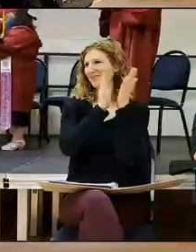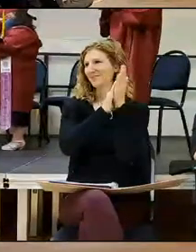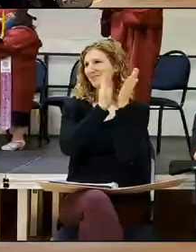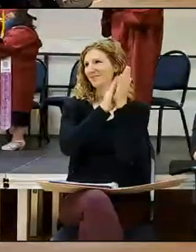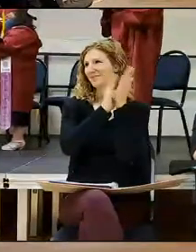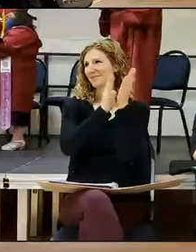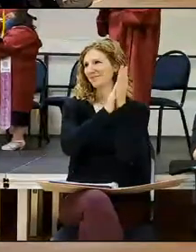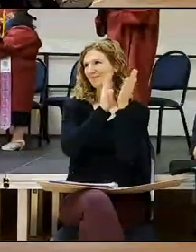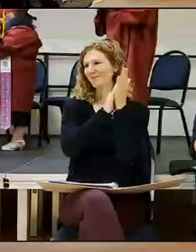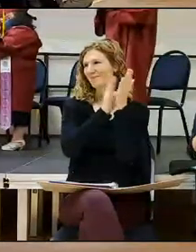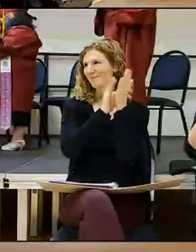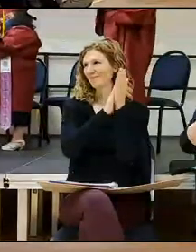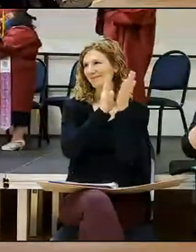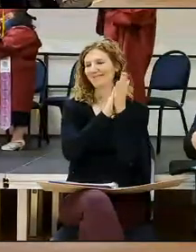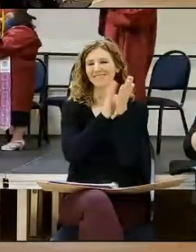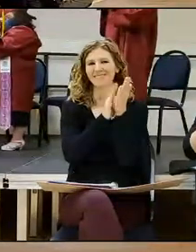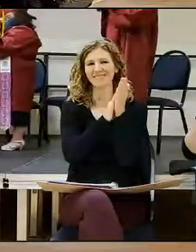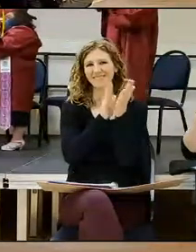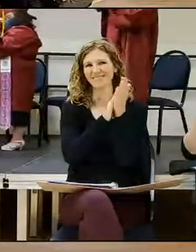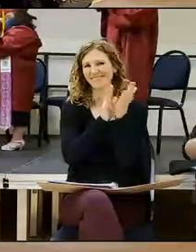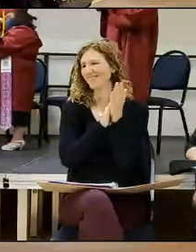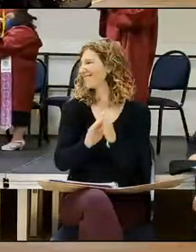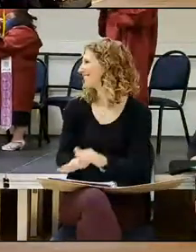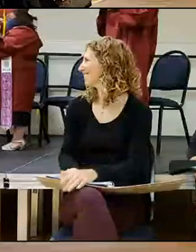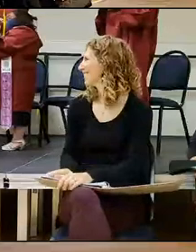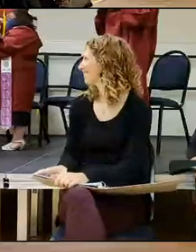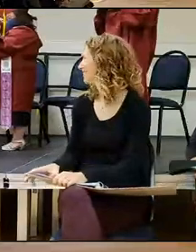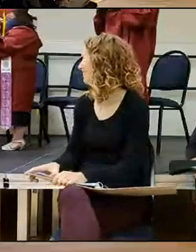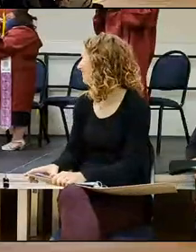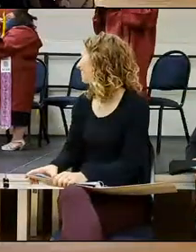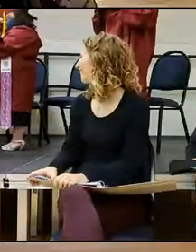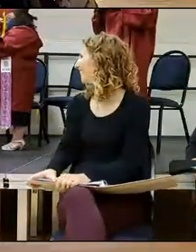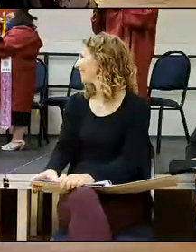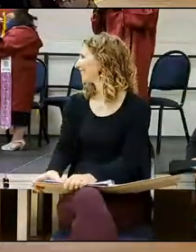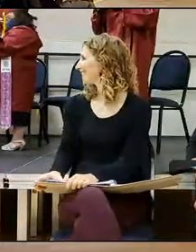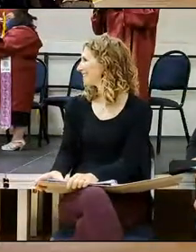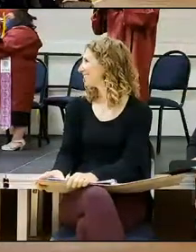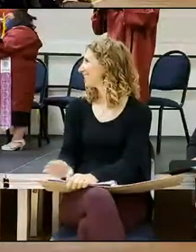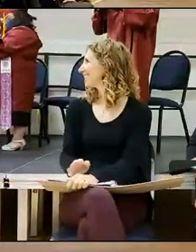Some people in the audience are standing. Everyone is clapping.